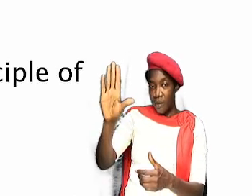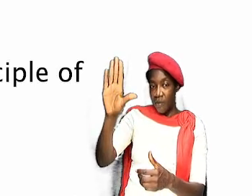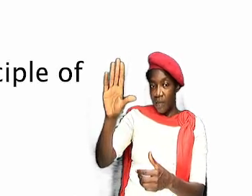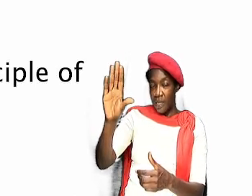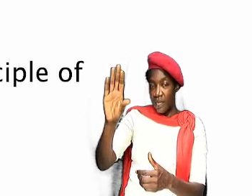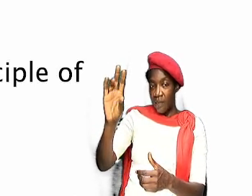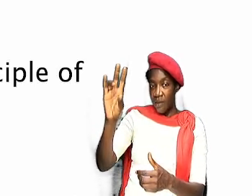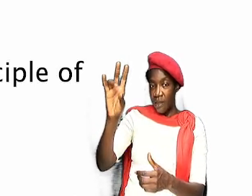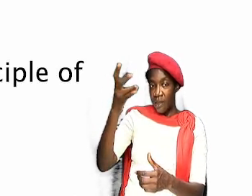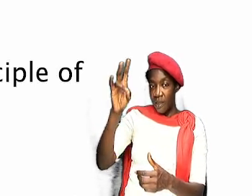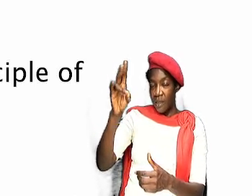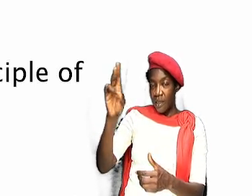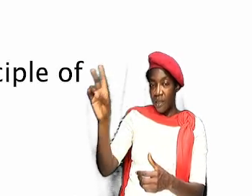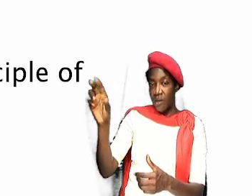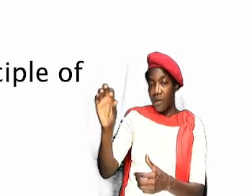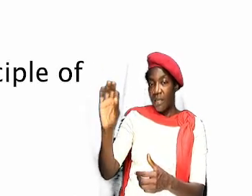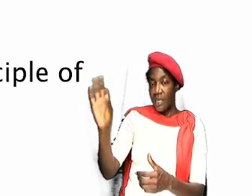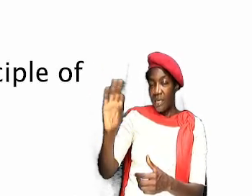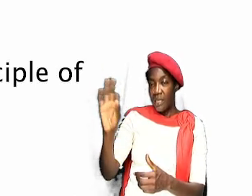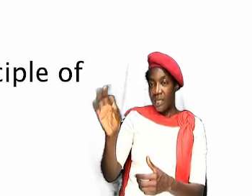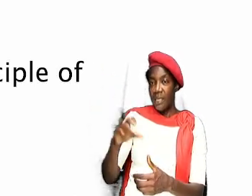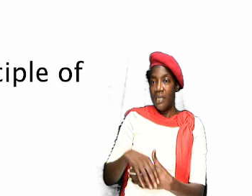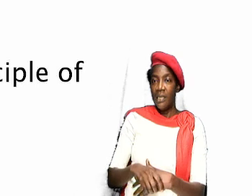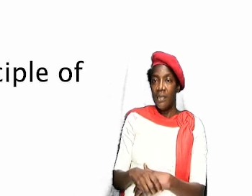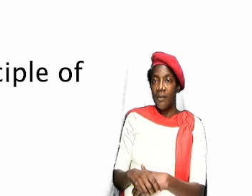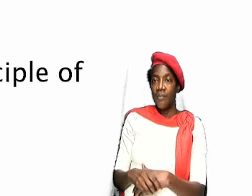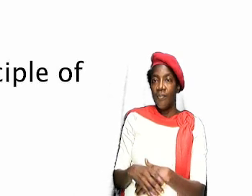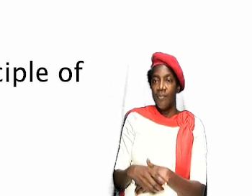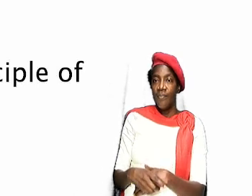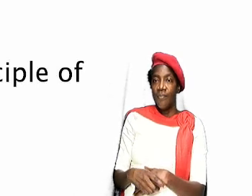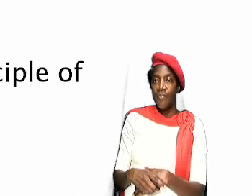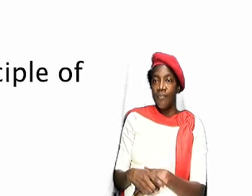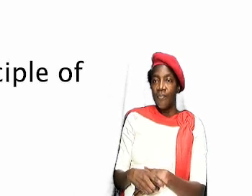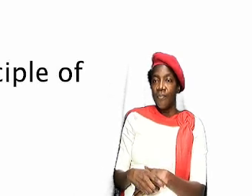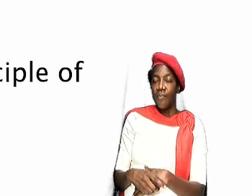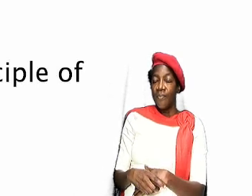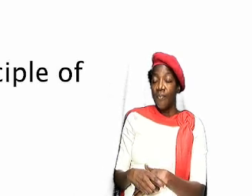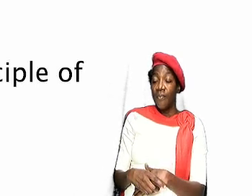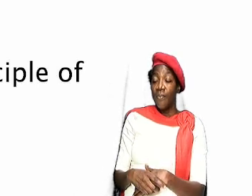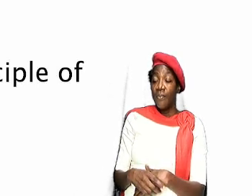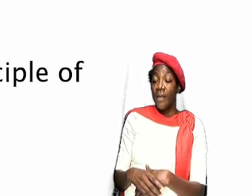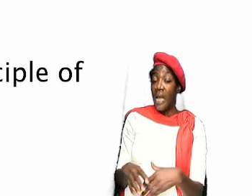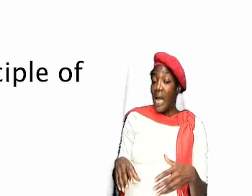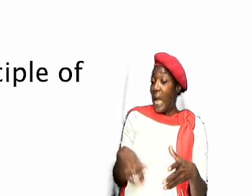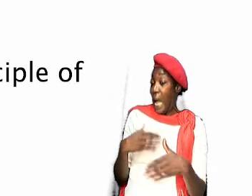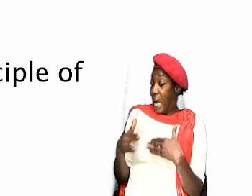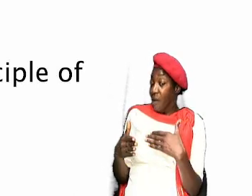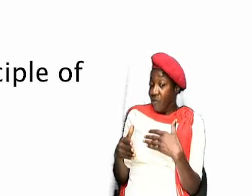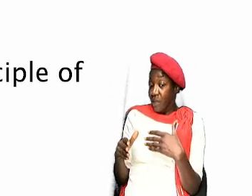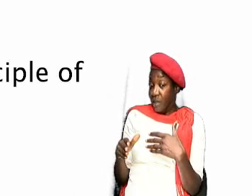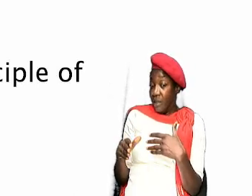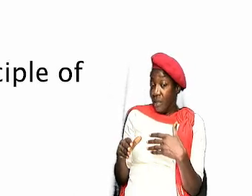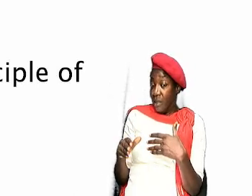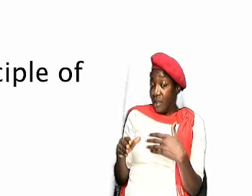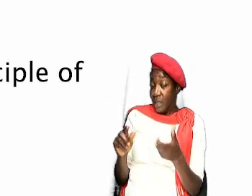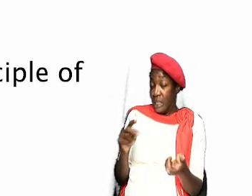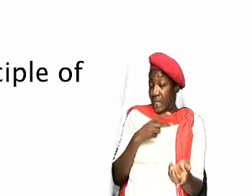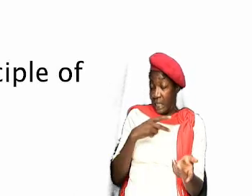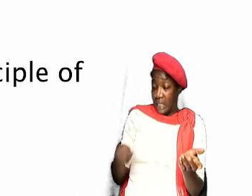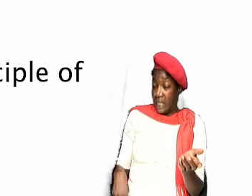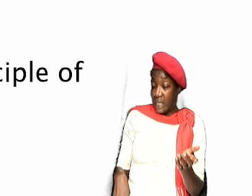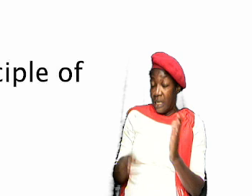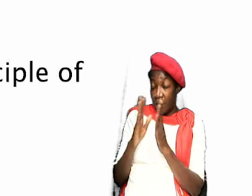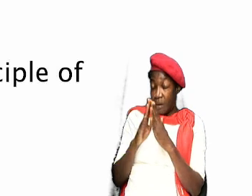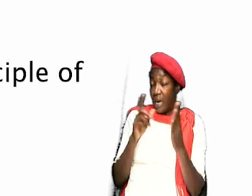This was after David became king that he inquired of the Lord, right? And we see